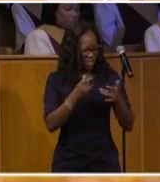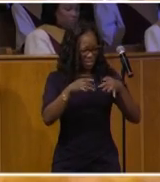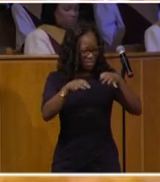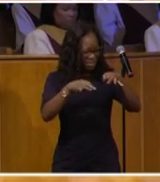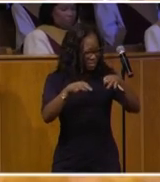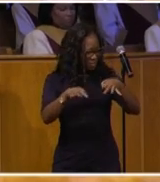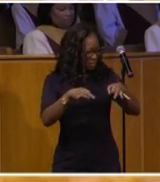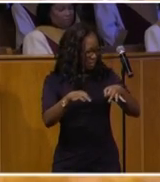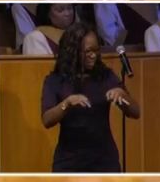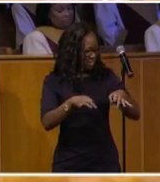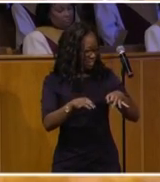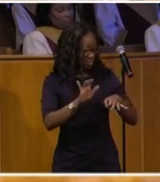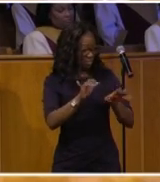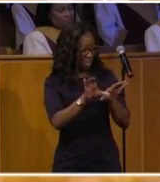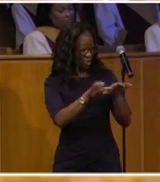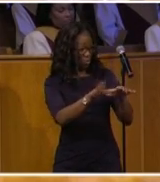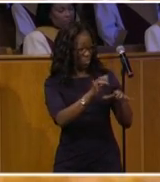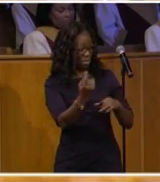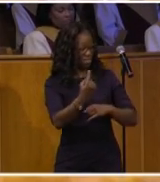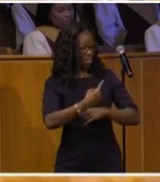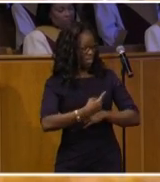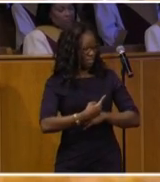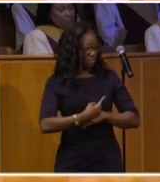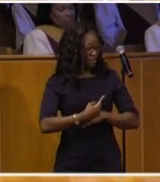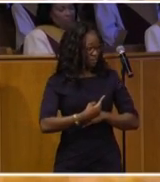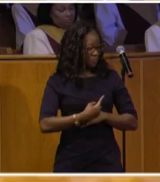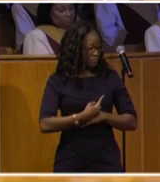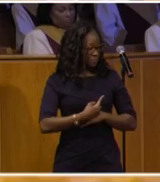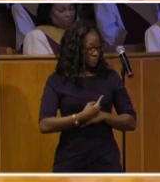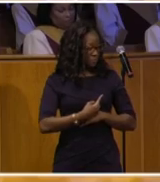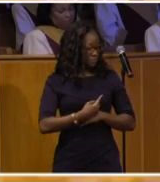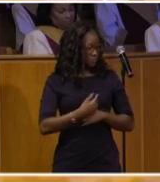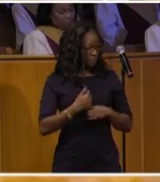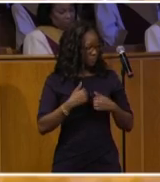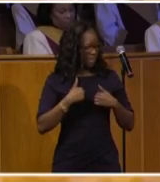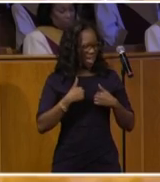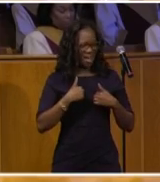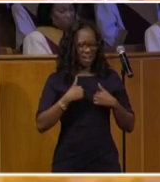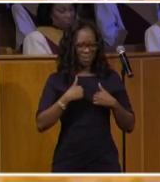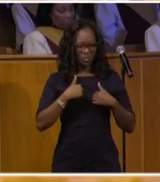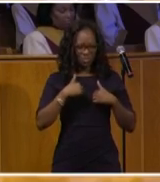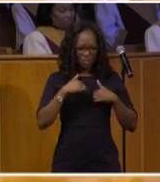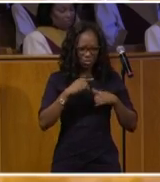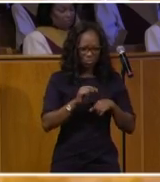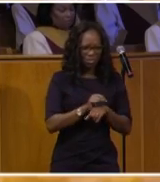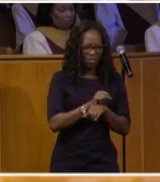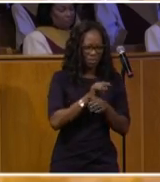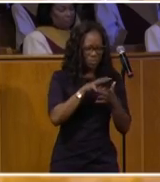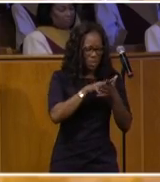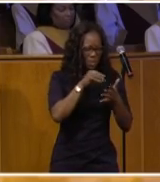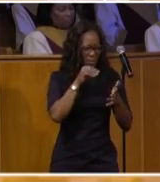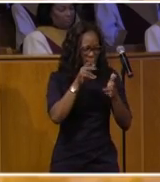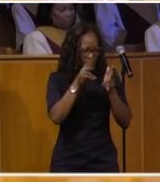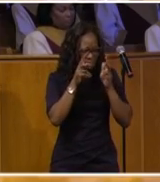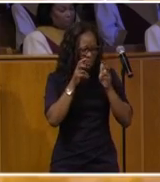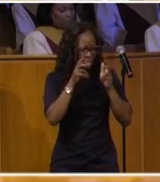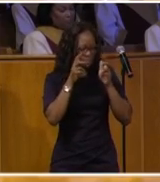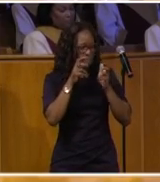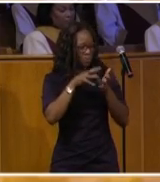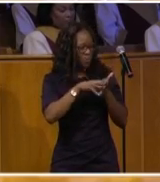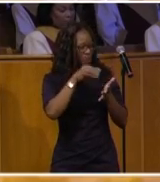explained to that group that day, I was being trained. And I